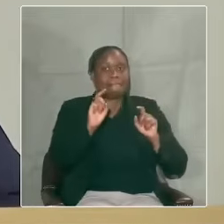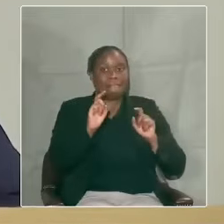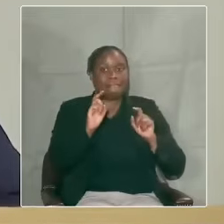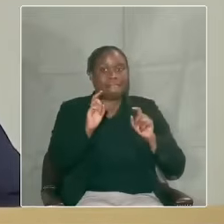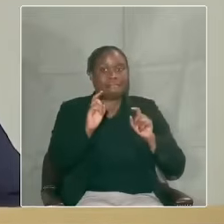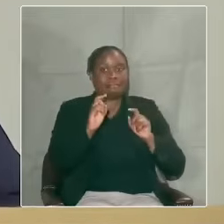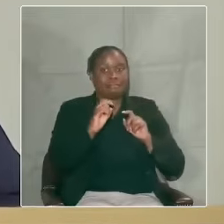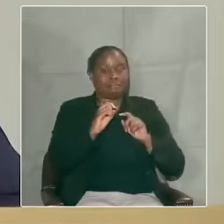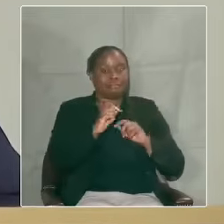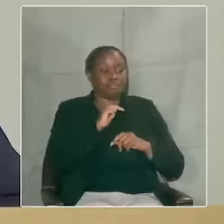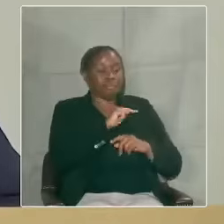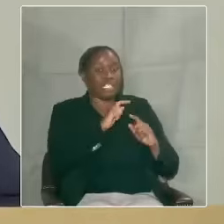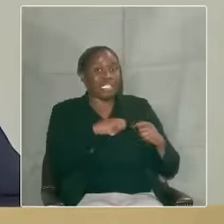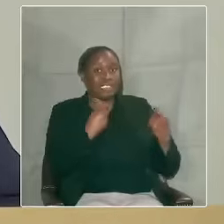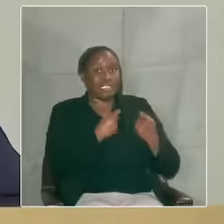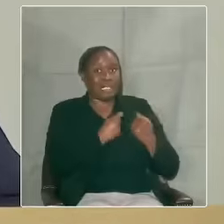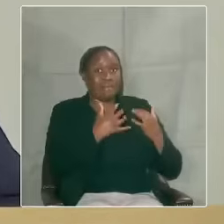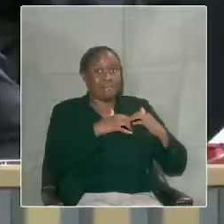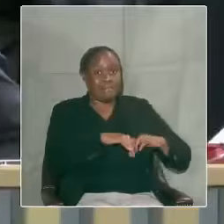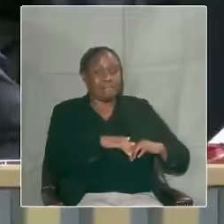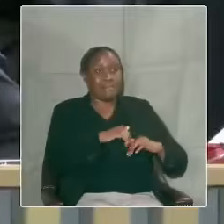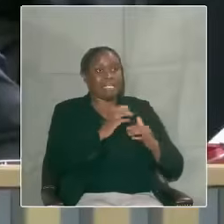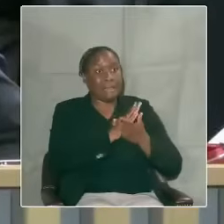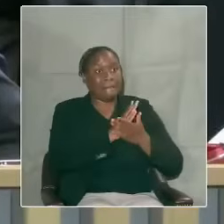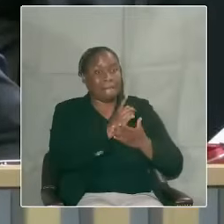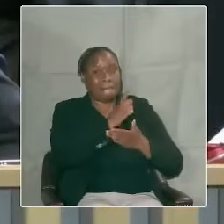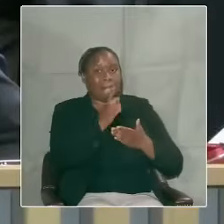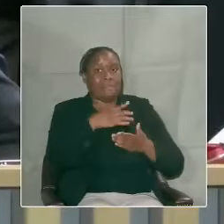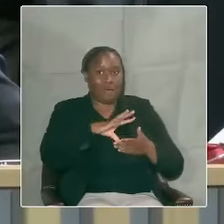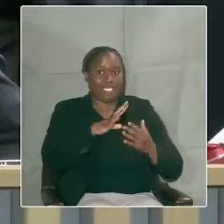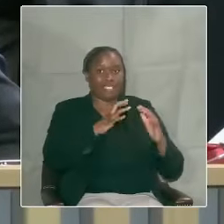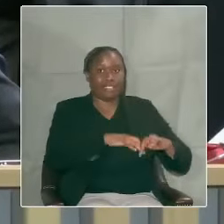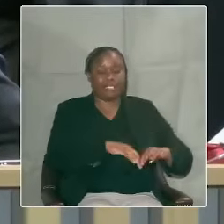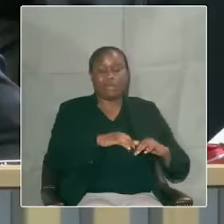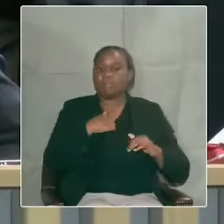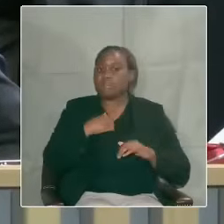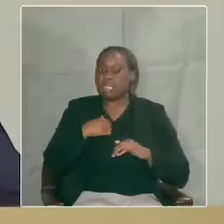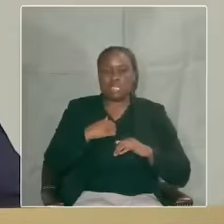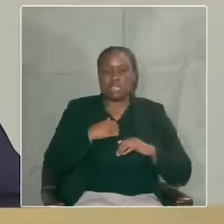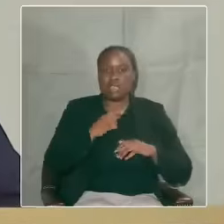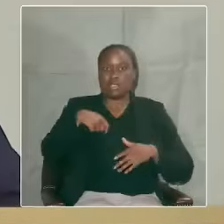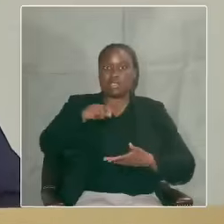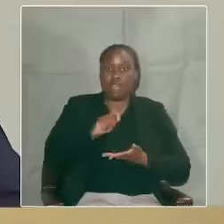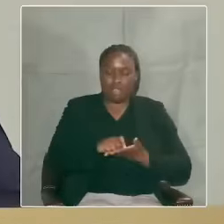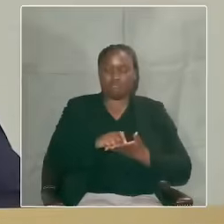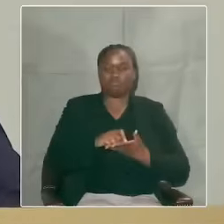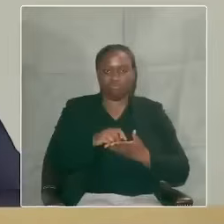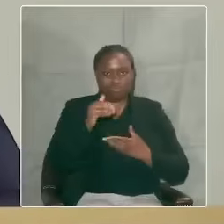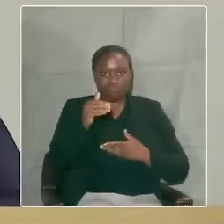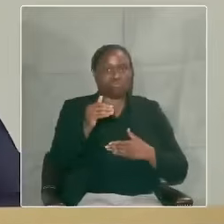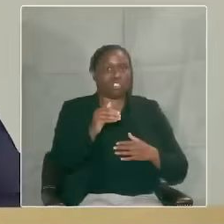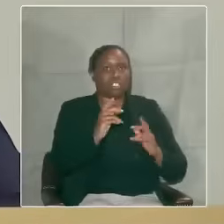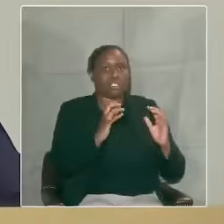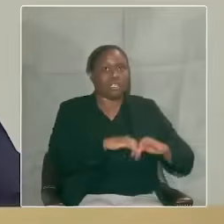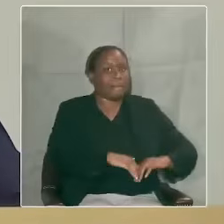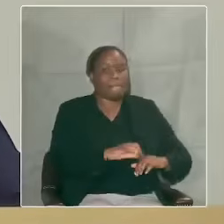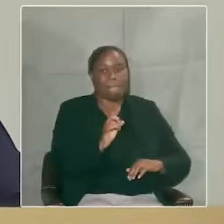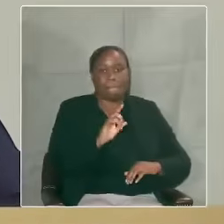was never disbanded. That I haven't signed. I kept renewing the authorities for it to continue